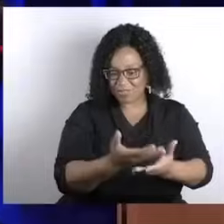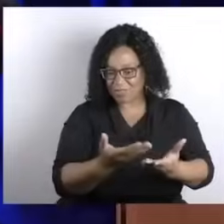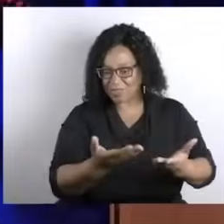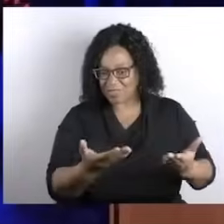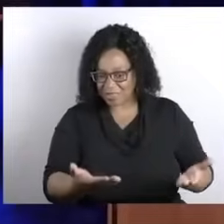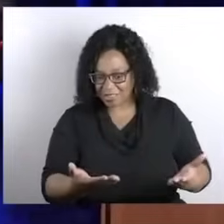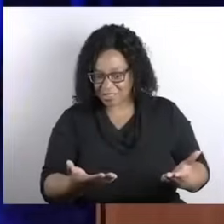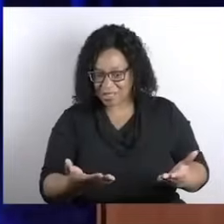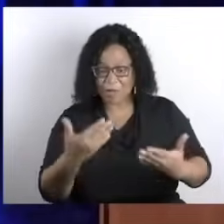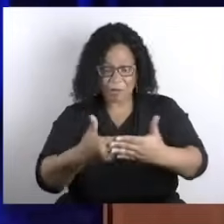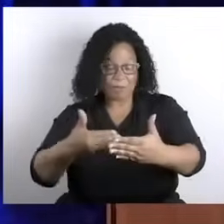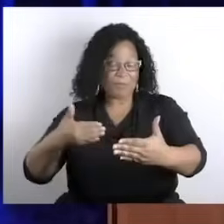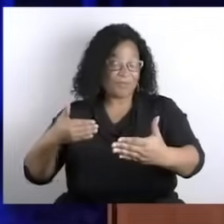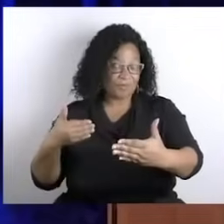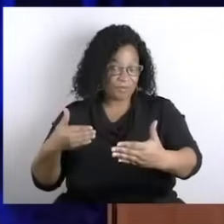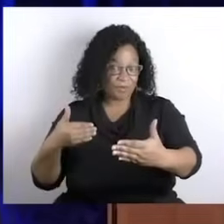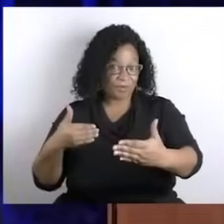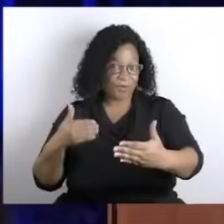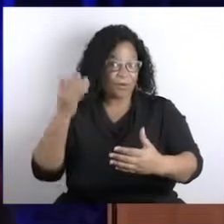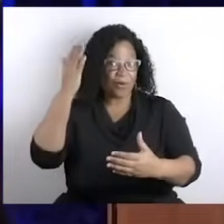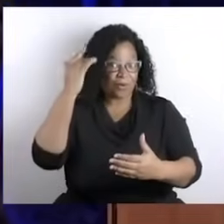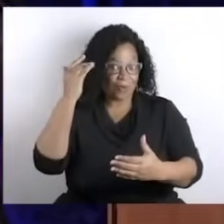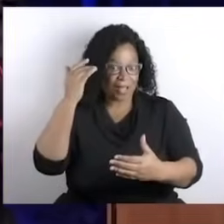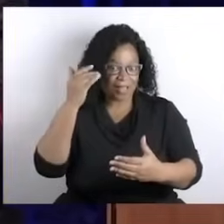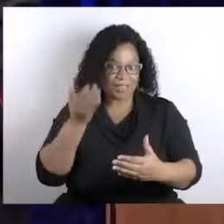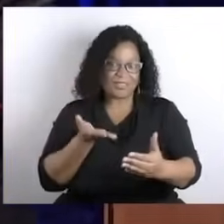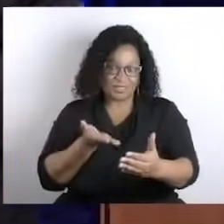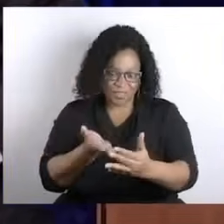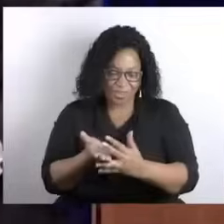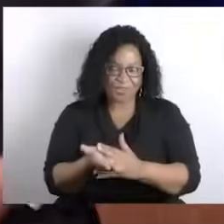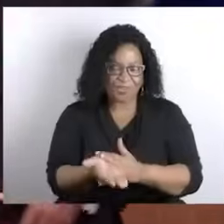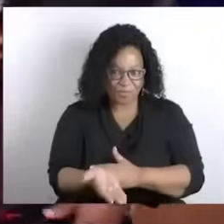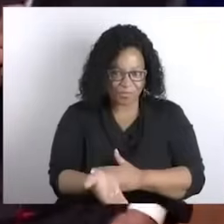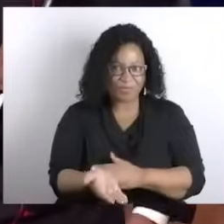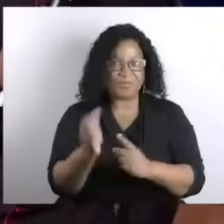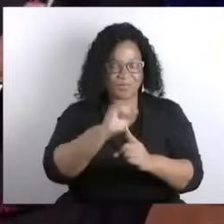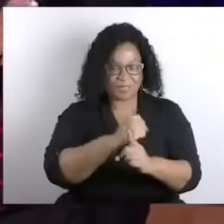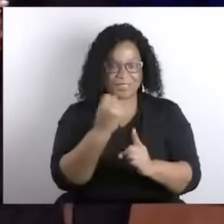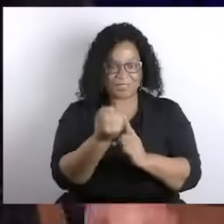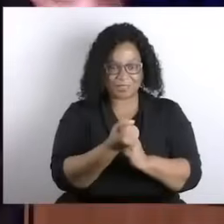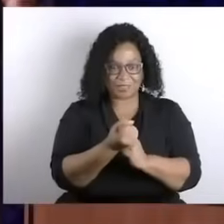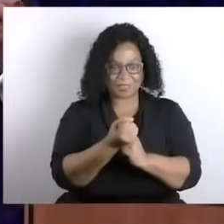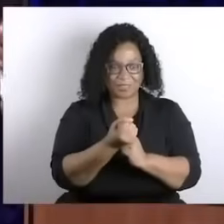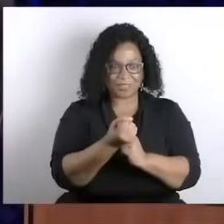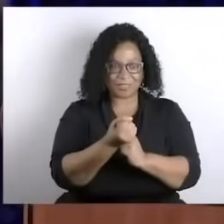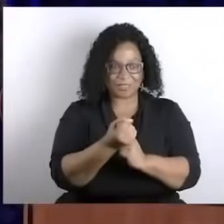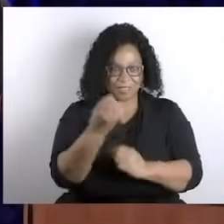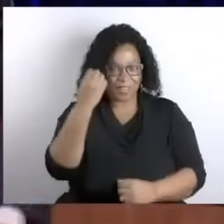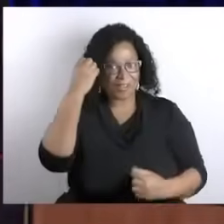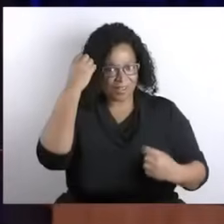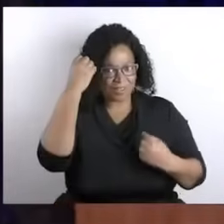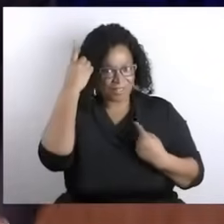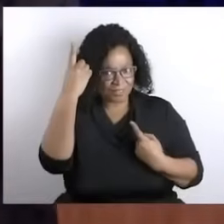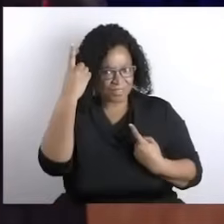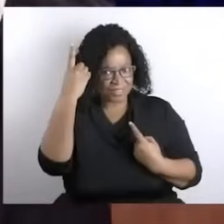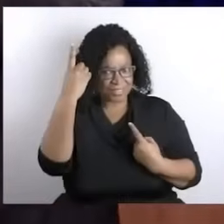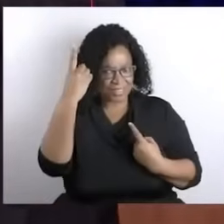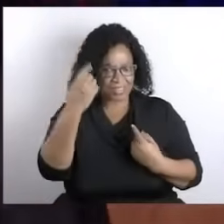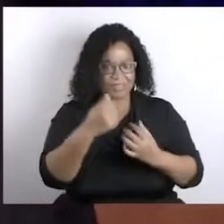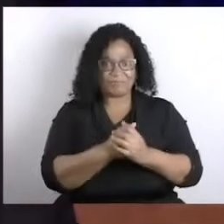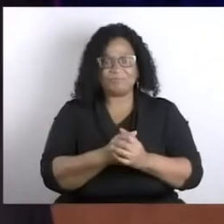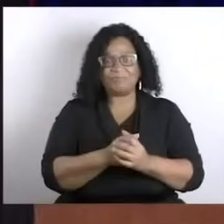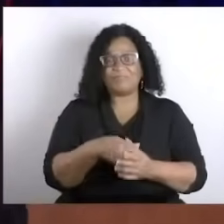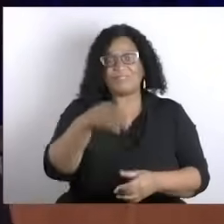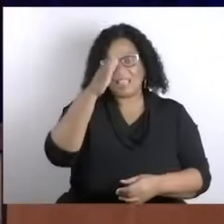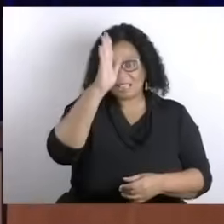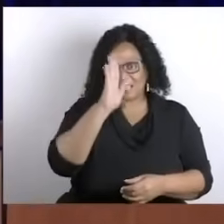the front side so you could go through on the backside. Oh, brothers and sisters, are you listening to me? The providence of God. It means